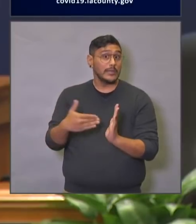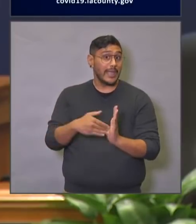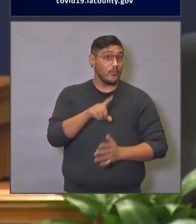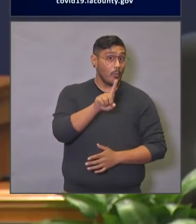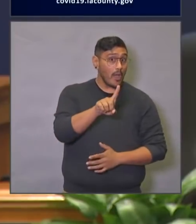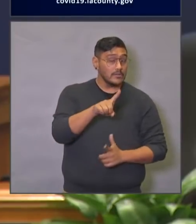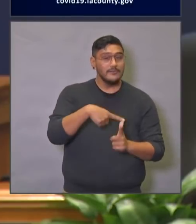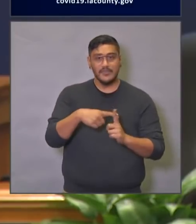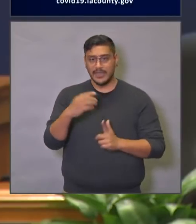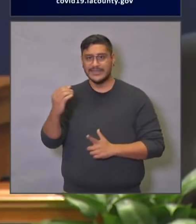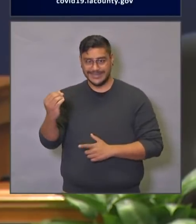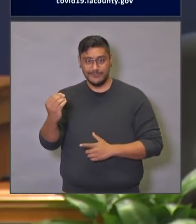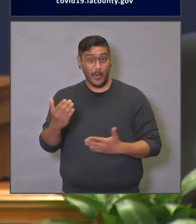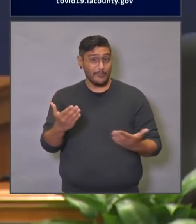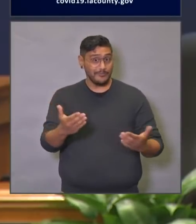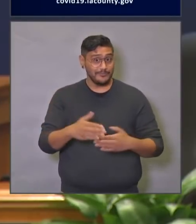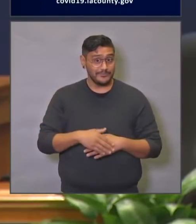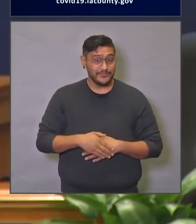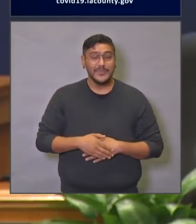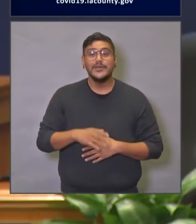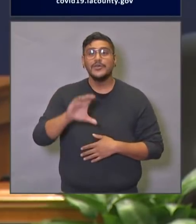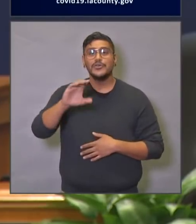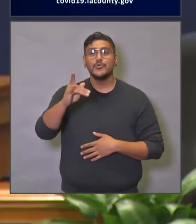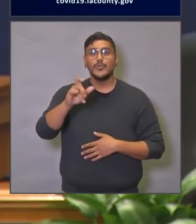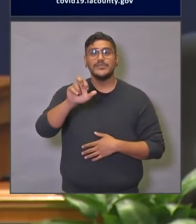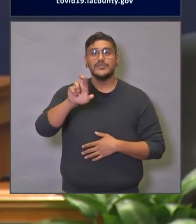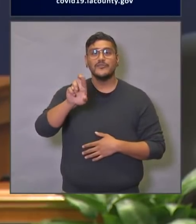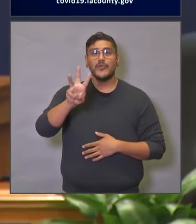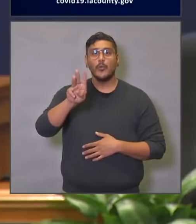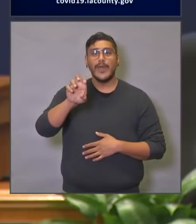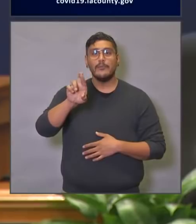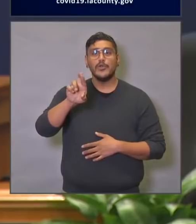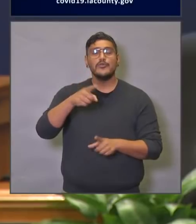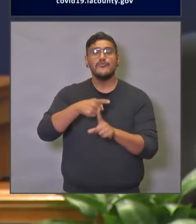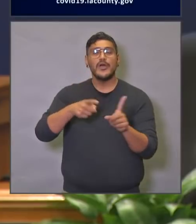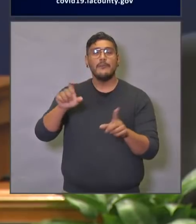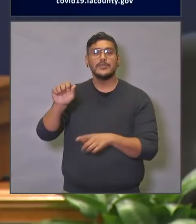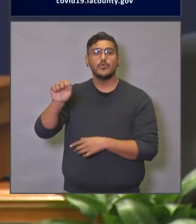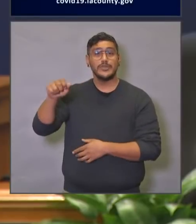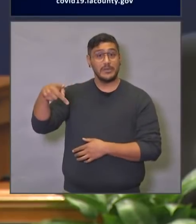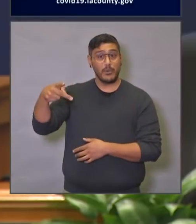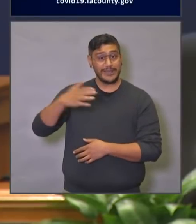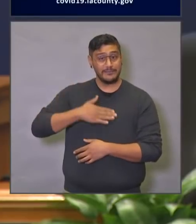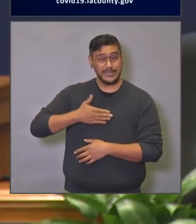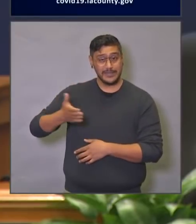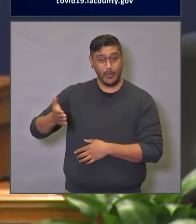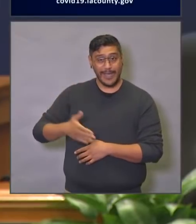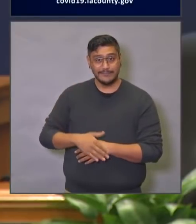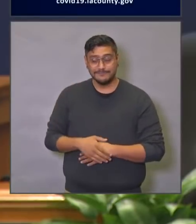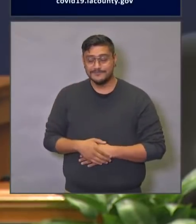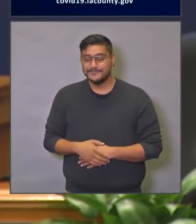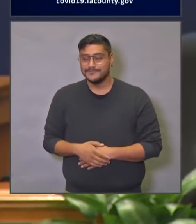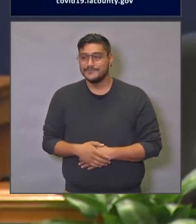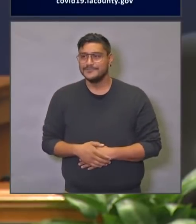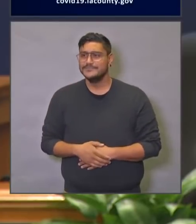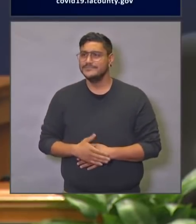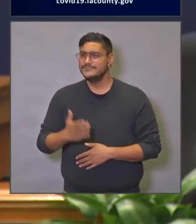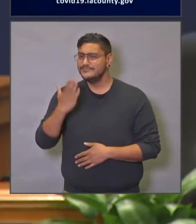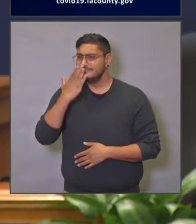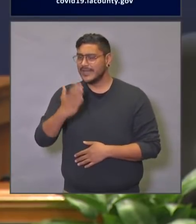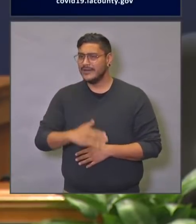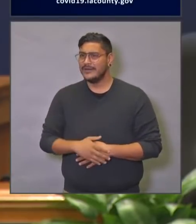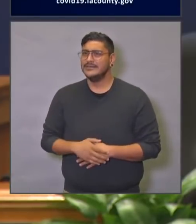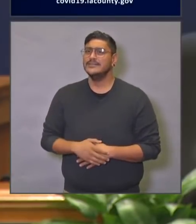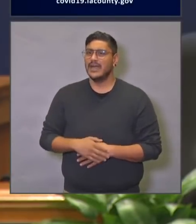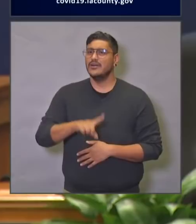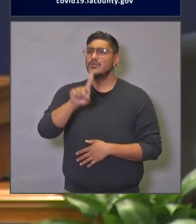0 at this time. We'll go to Christopher Weber with the Associated Press. Please go ahead. Thanks.